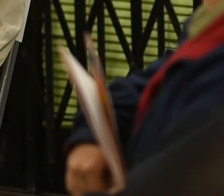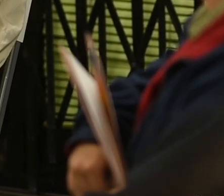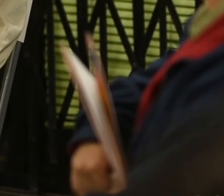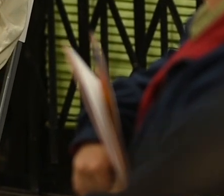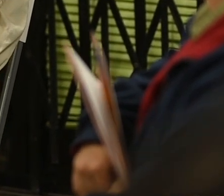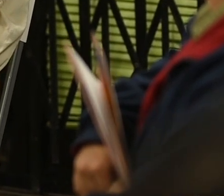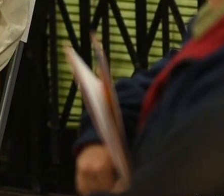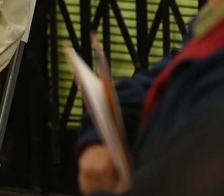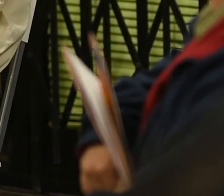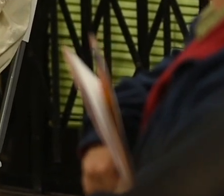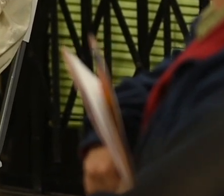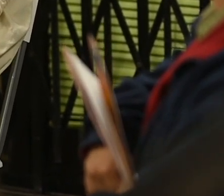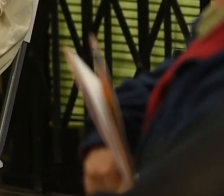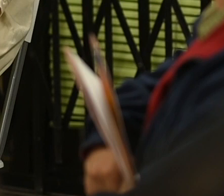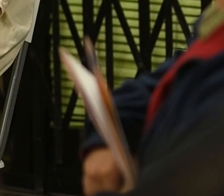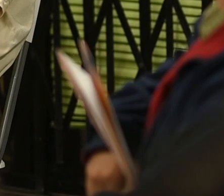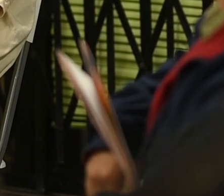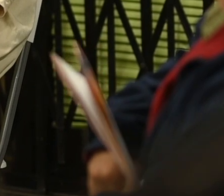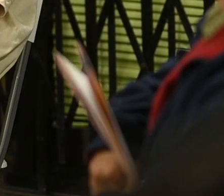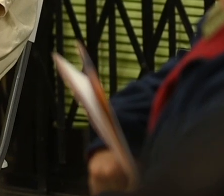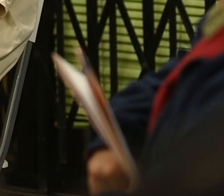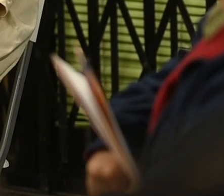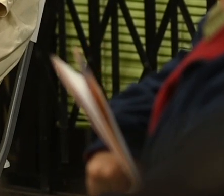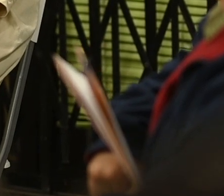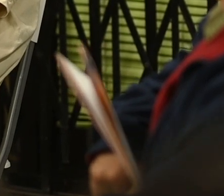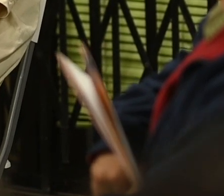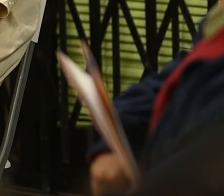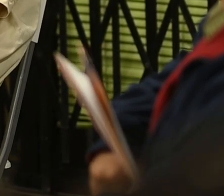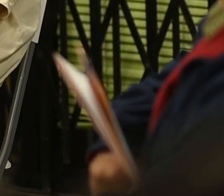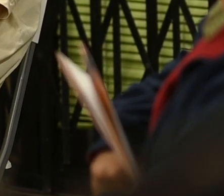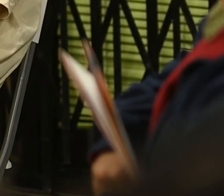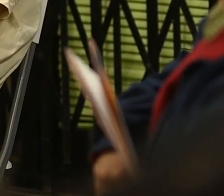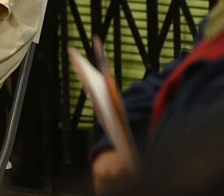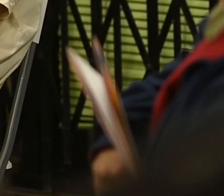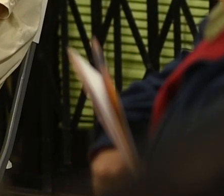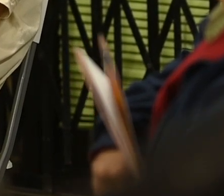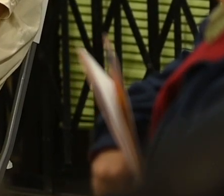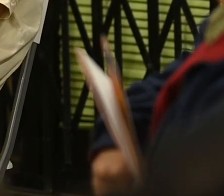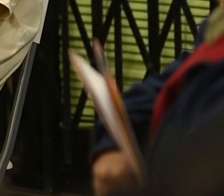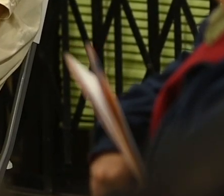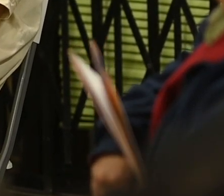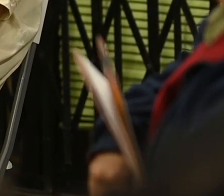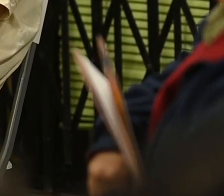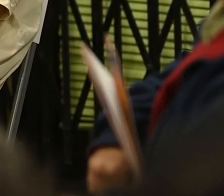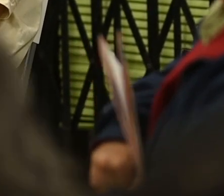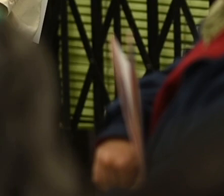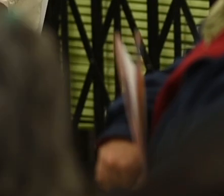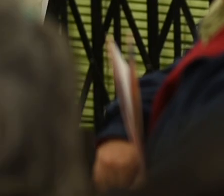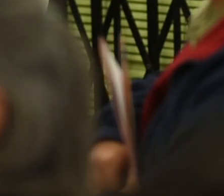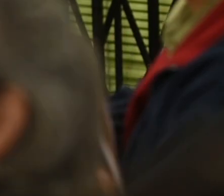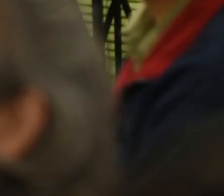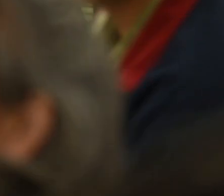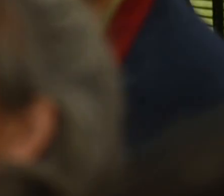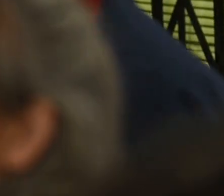vegetables, especially for under-resourced communities, and then building connectivity to each other and telling those stories. So I